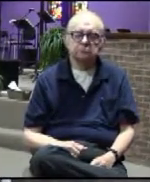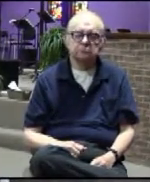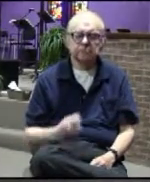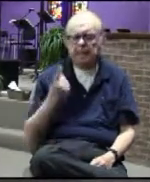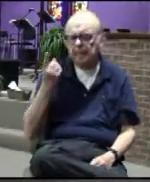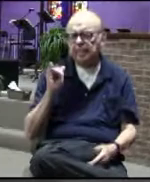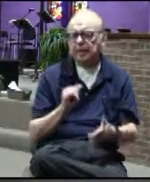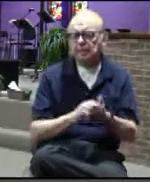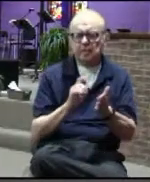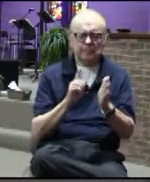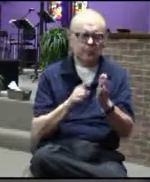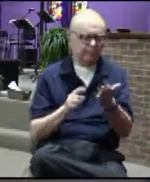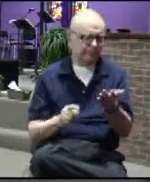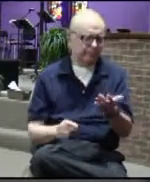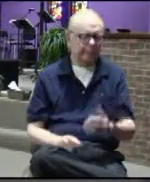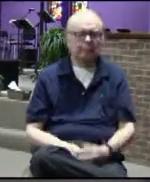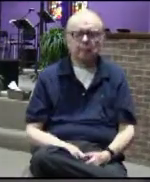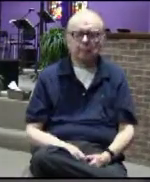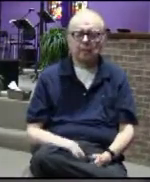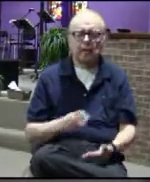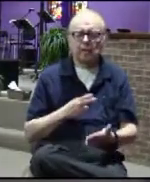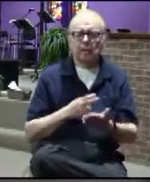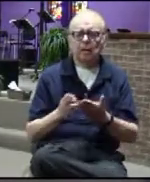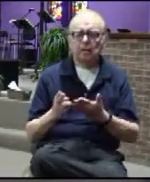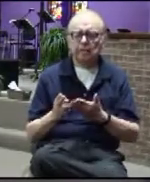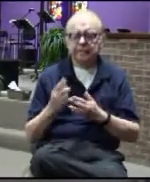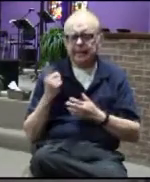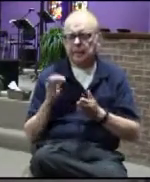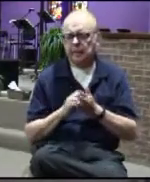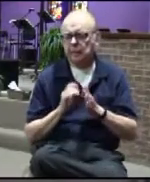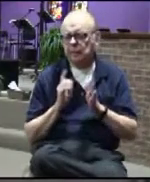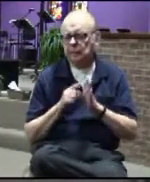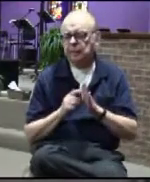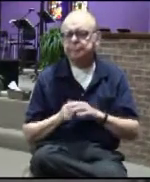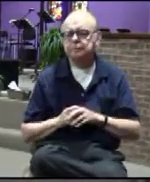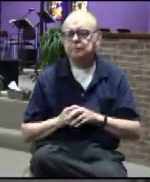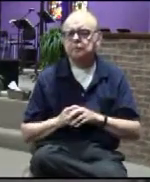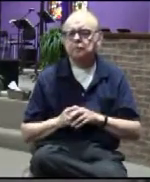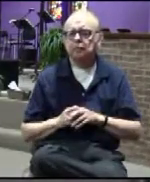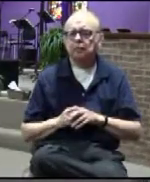think about it for a moment honestly just think about it for a moment